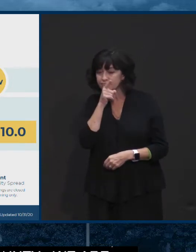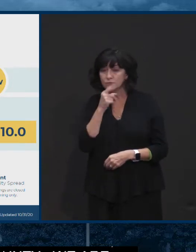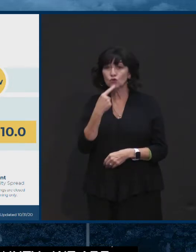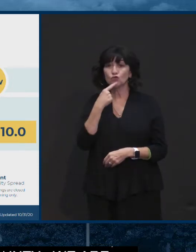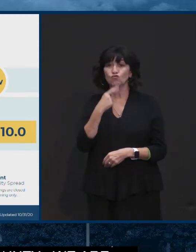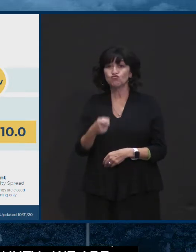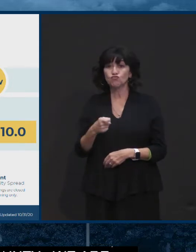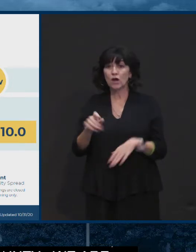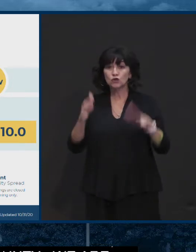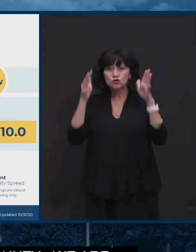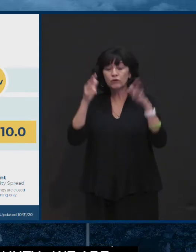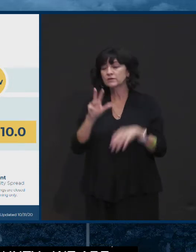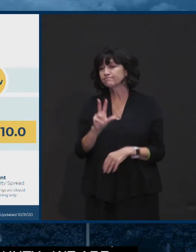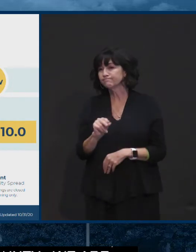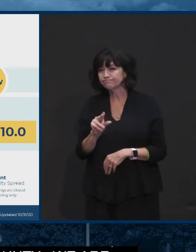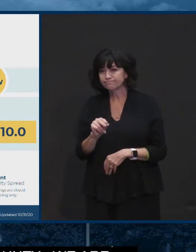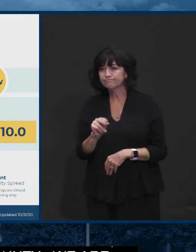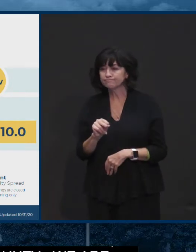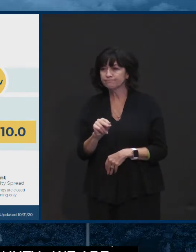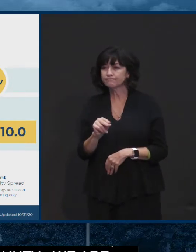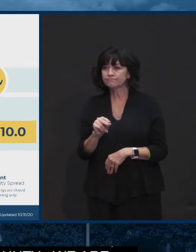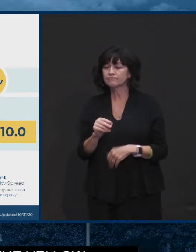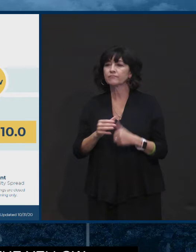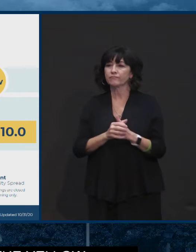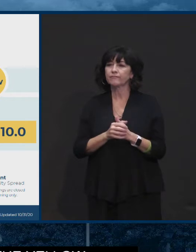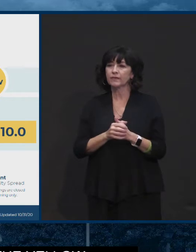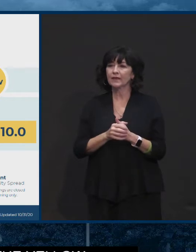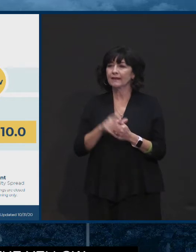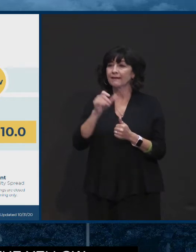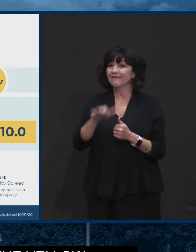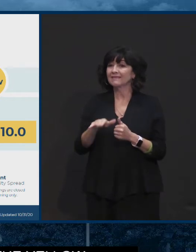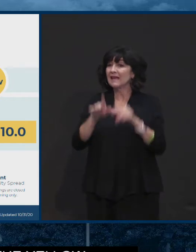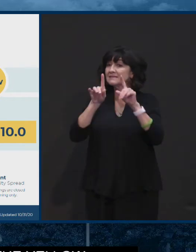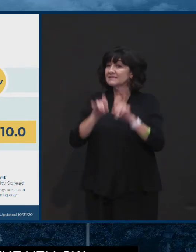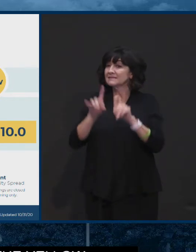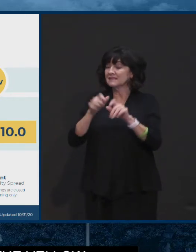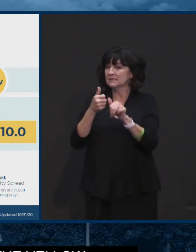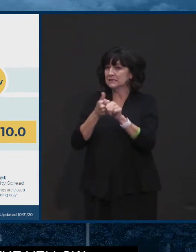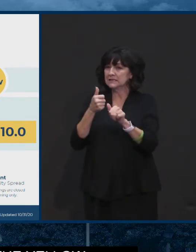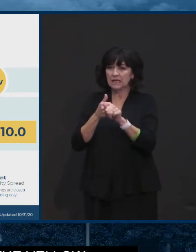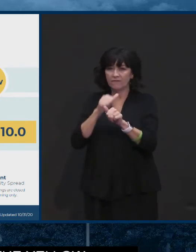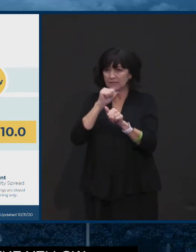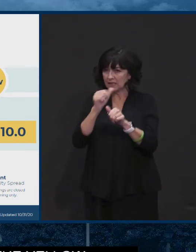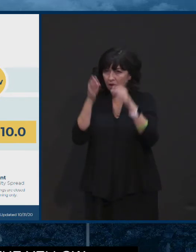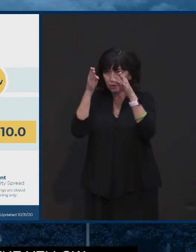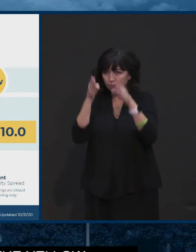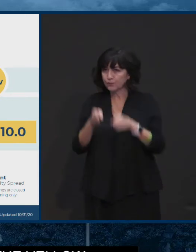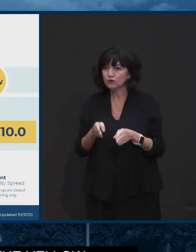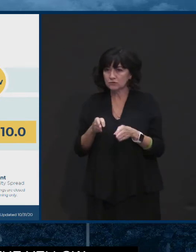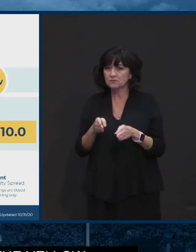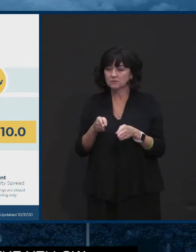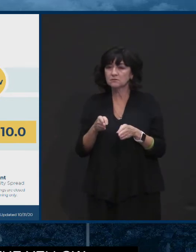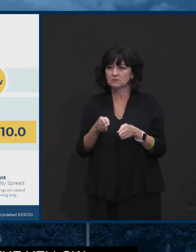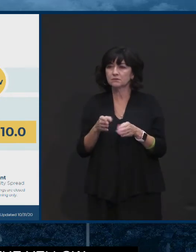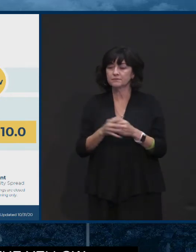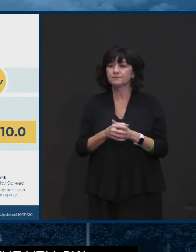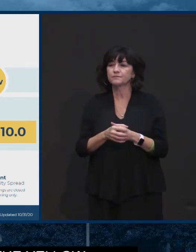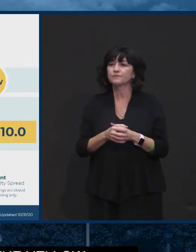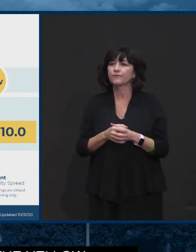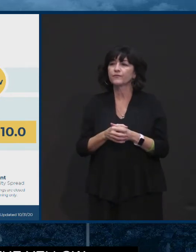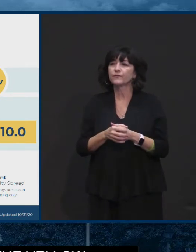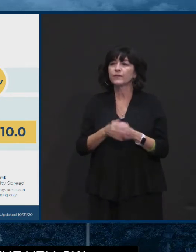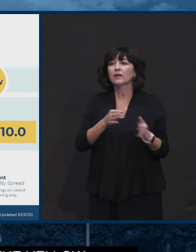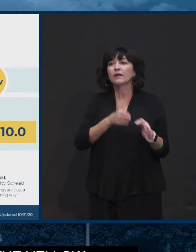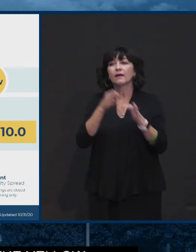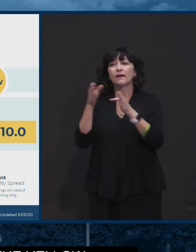it's the percentage of tests that are positive, not persons. Just to be clear, going back to the data that we just looked at. And